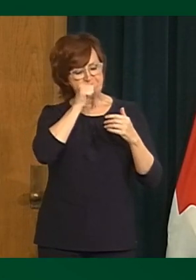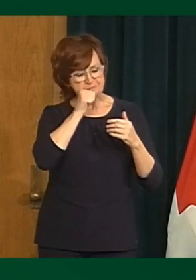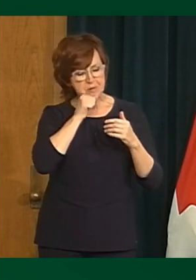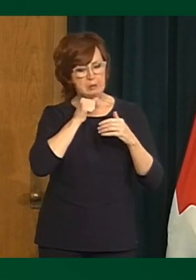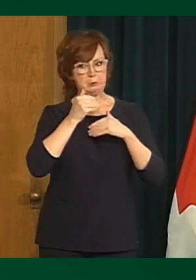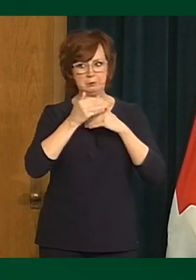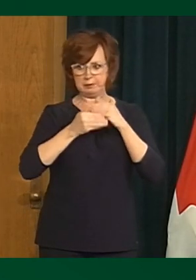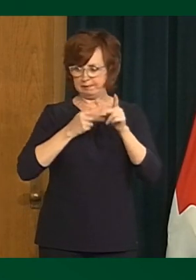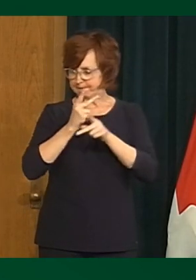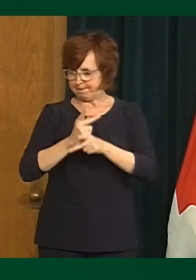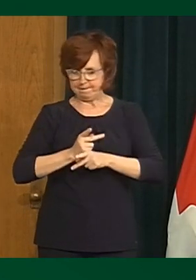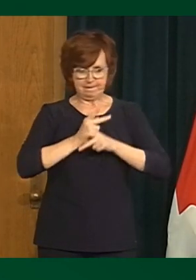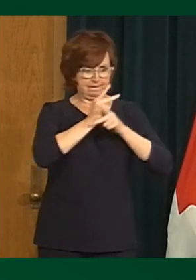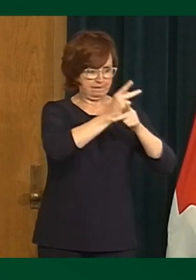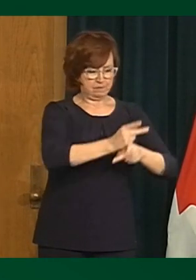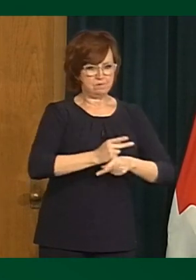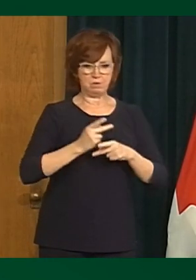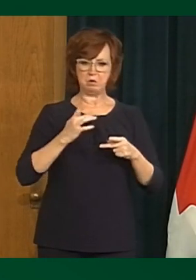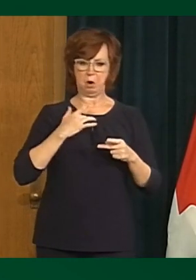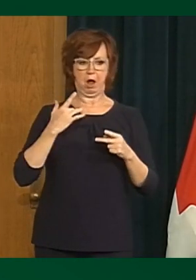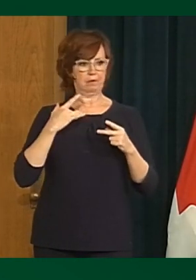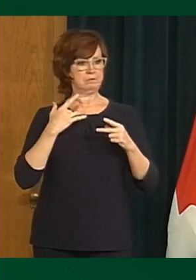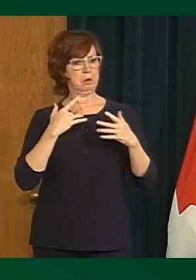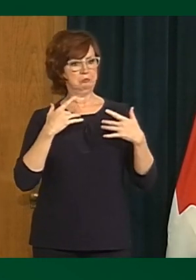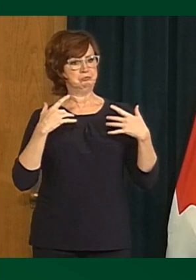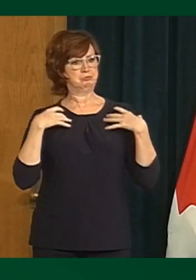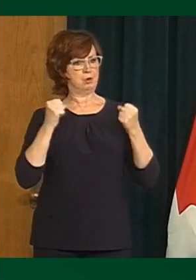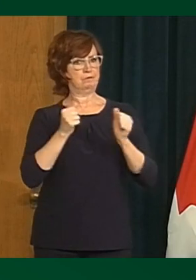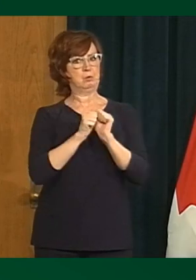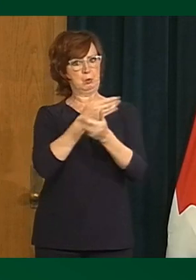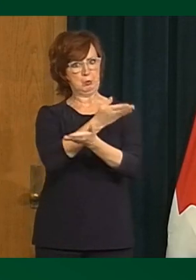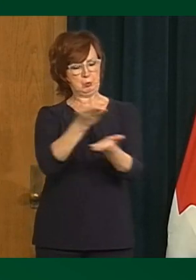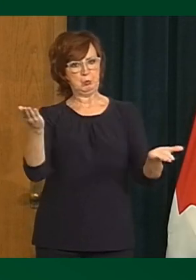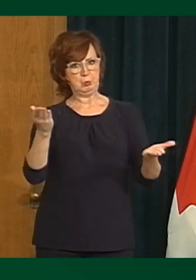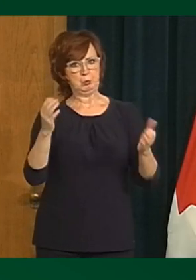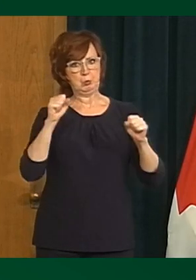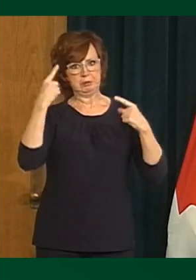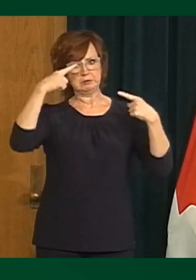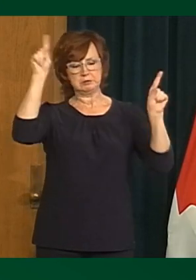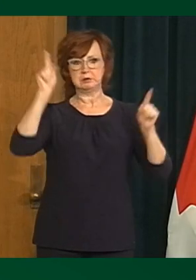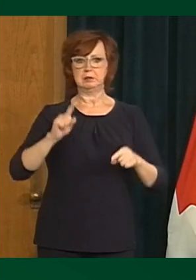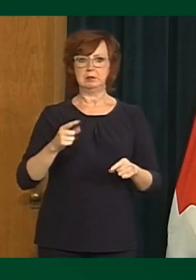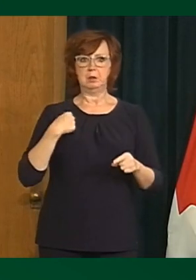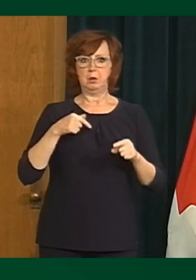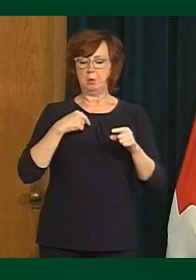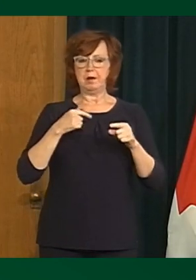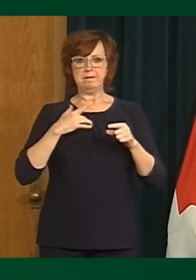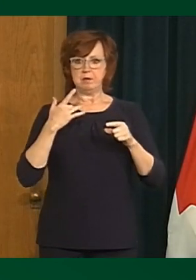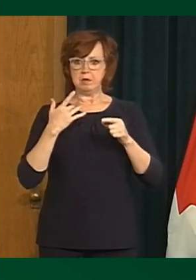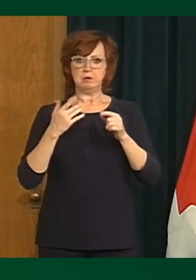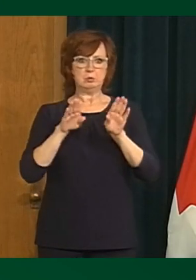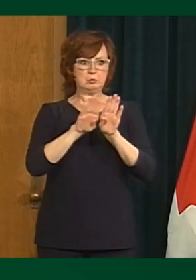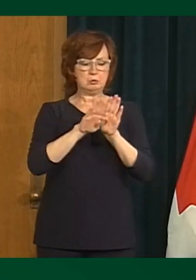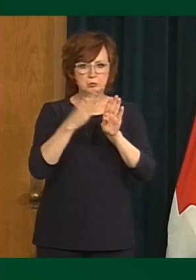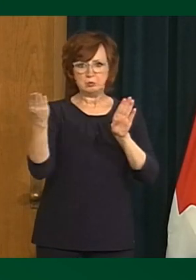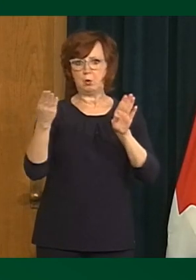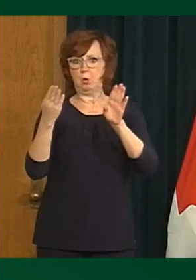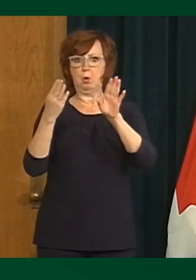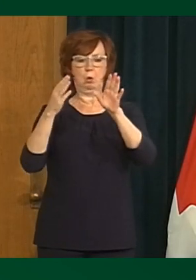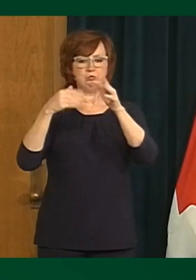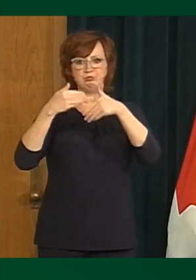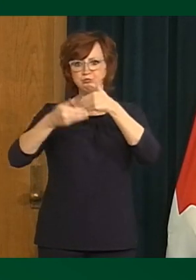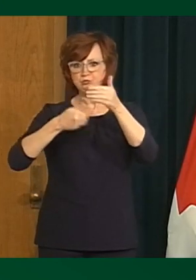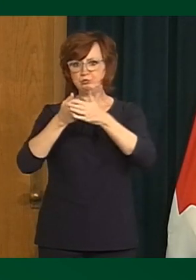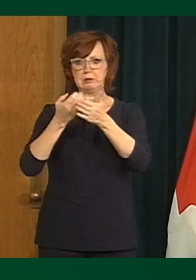safely and successfully reopen our province of Saskatchewan, and given Saskatchewan people the